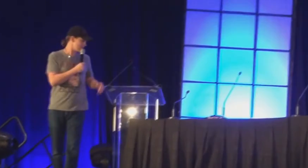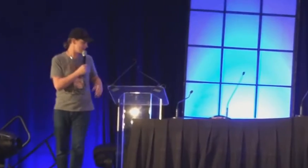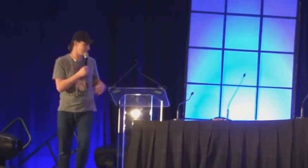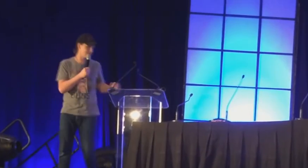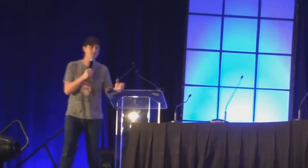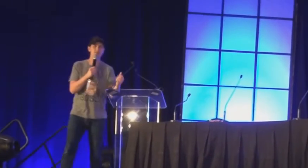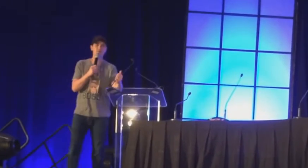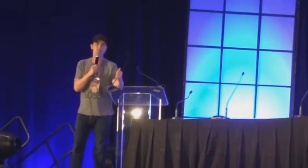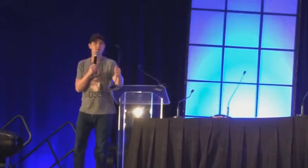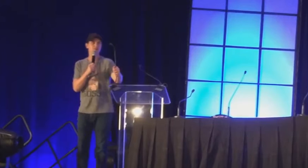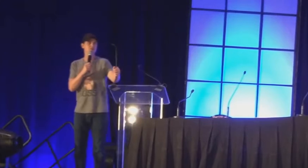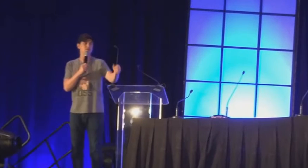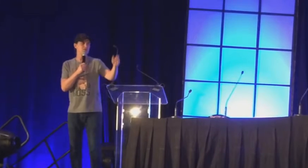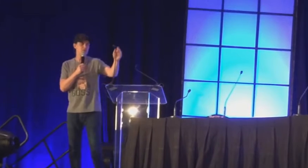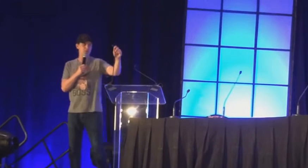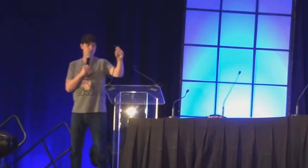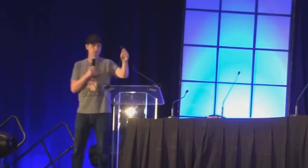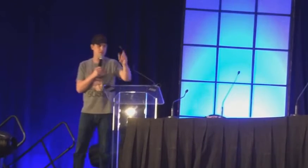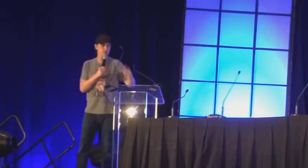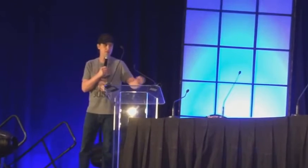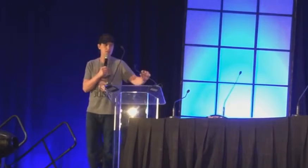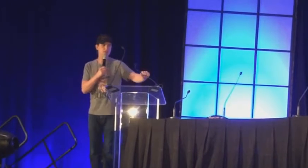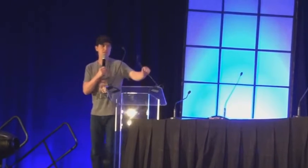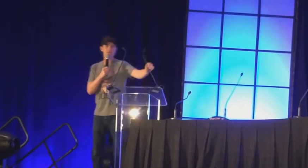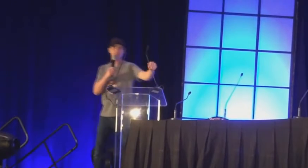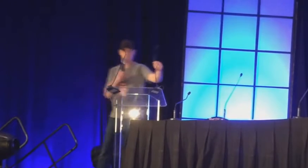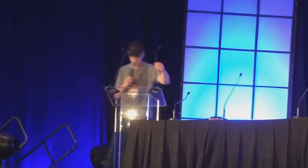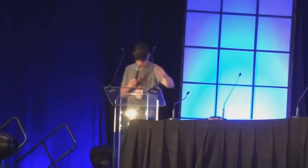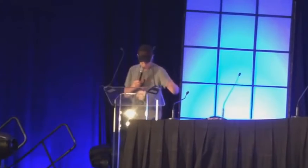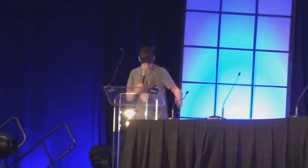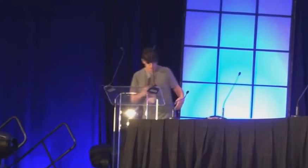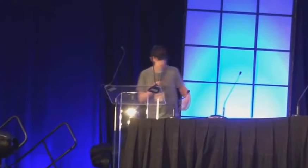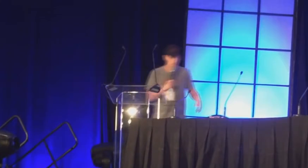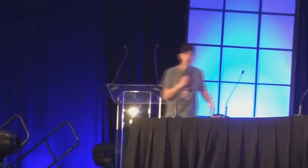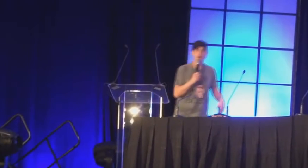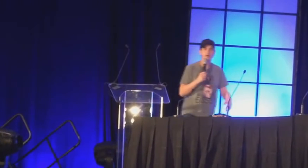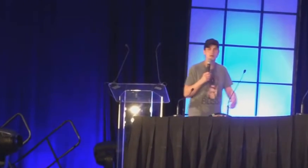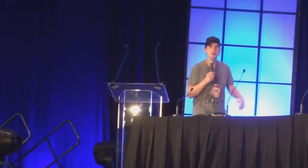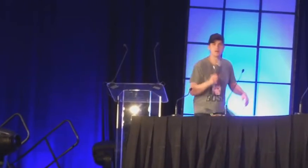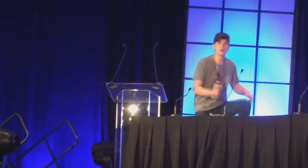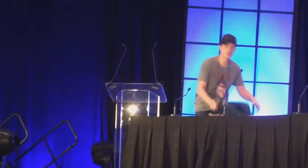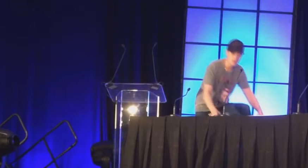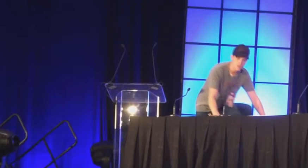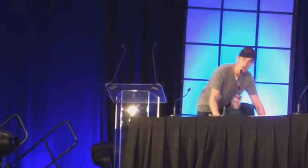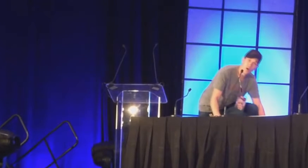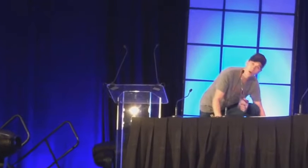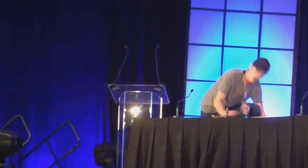Hi. Hi. So you talked about your struggle with addiction. Yes. I worked for a teenage addiction